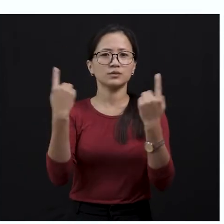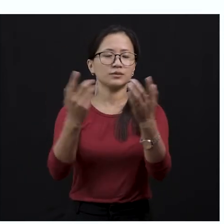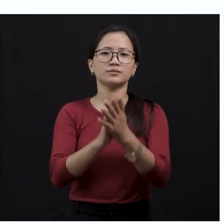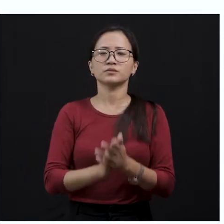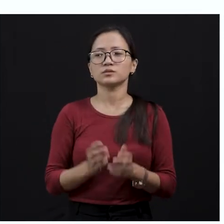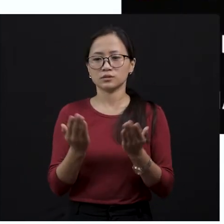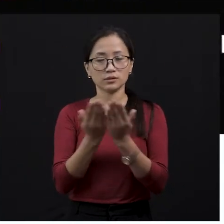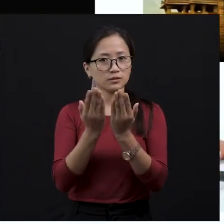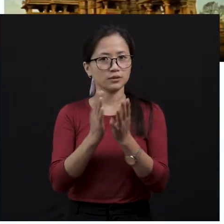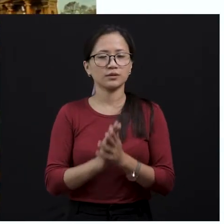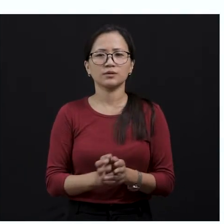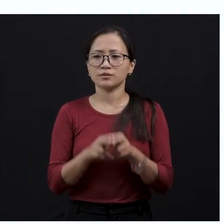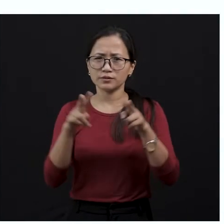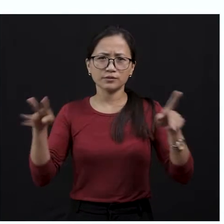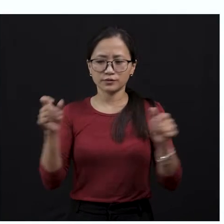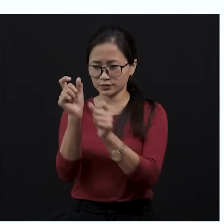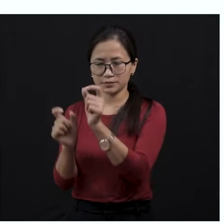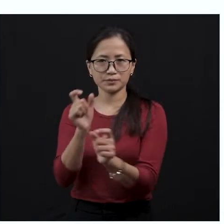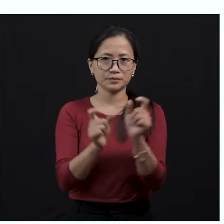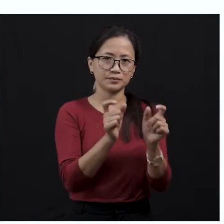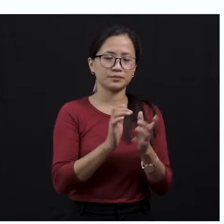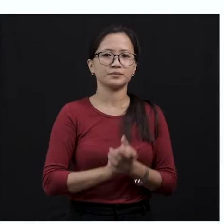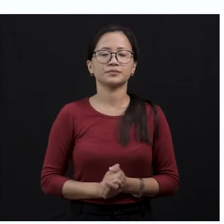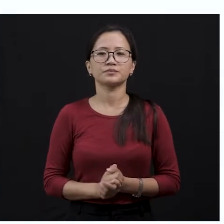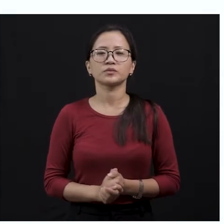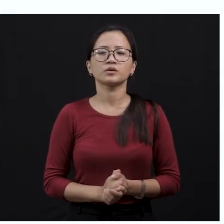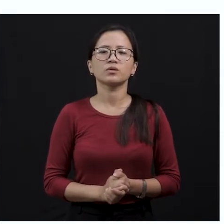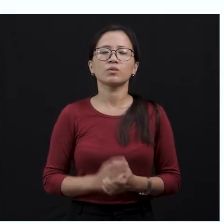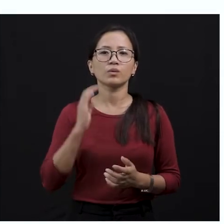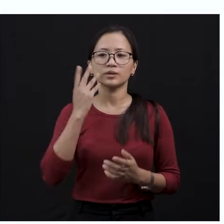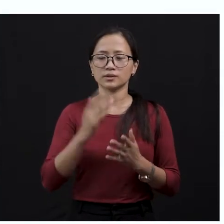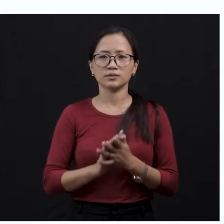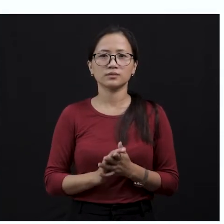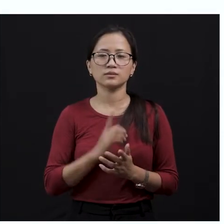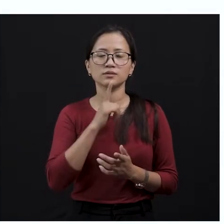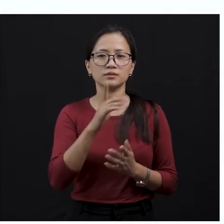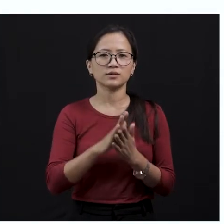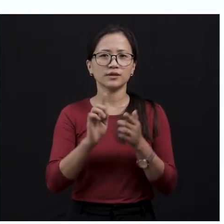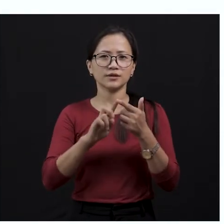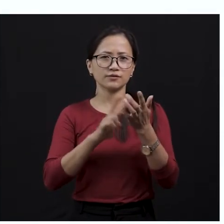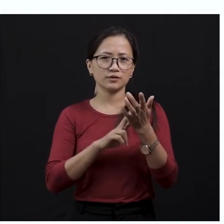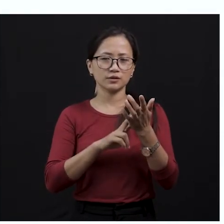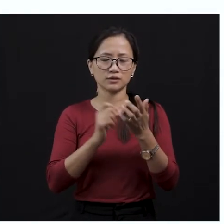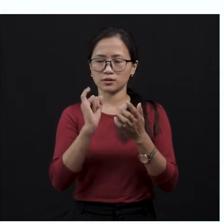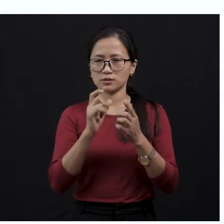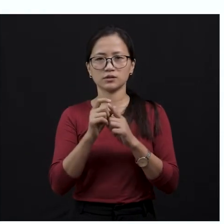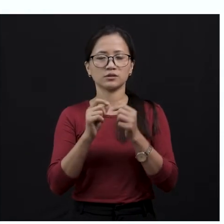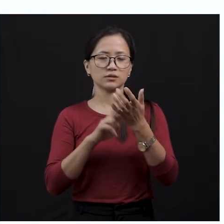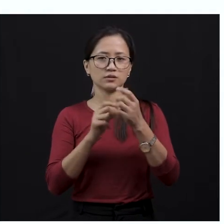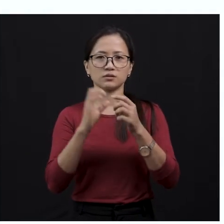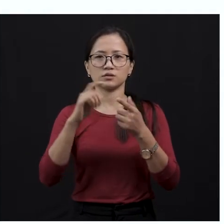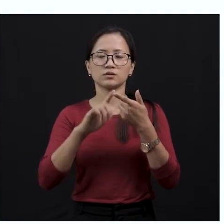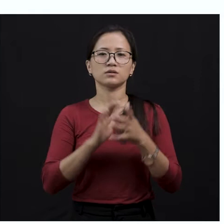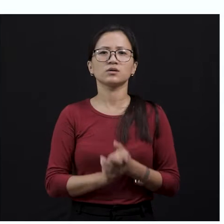different people. All right. Now, when I say evidences, evidences are those things which were